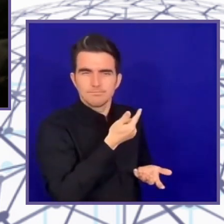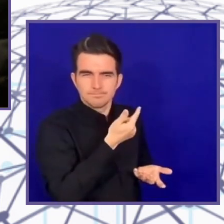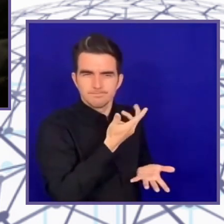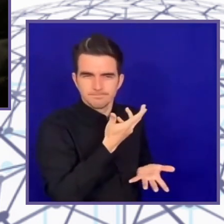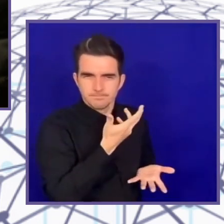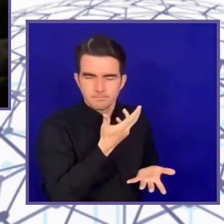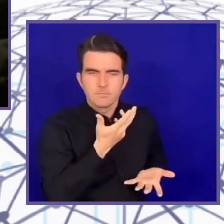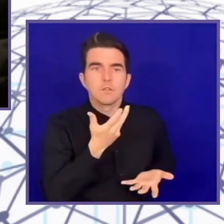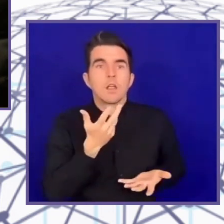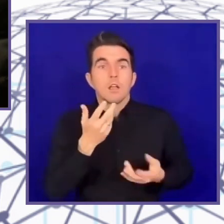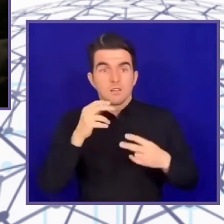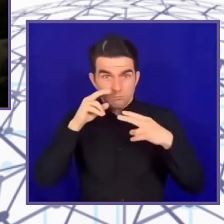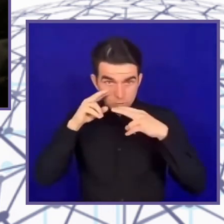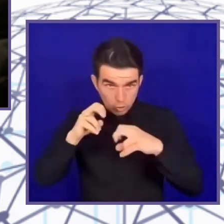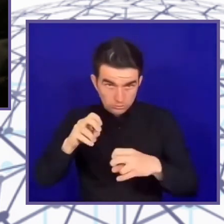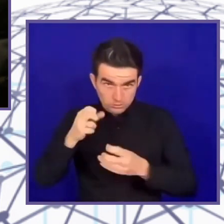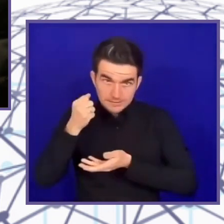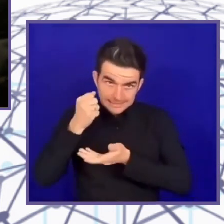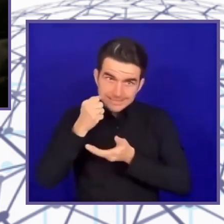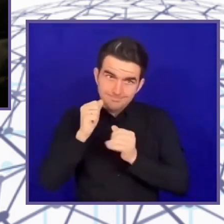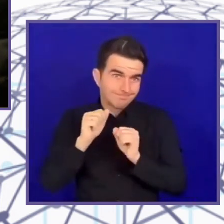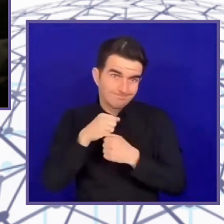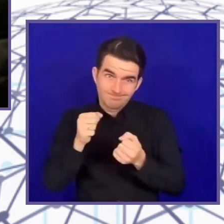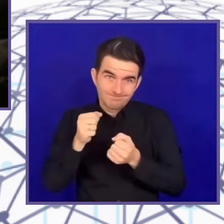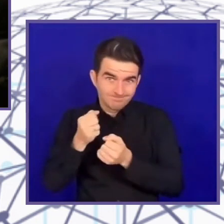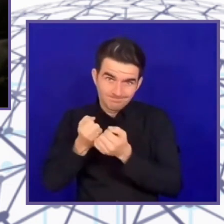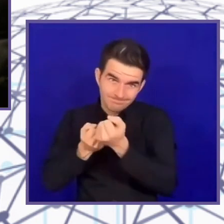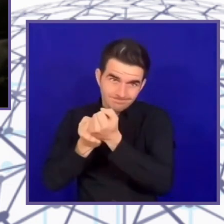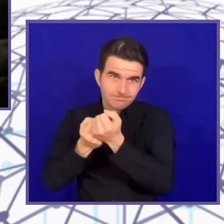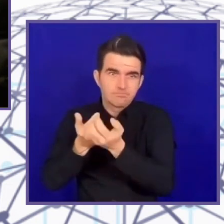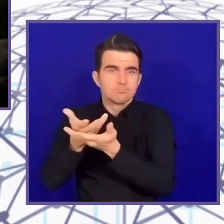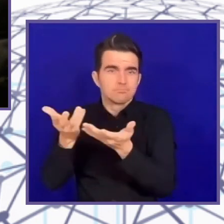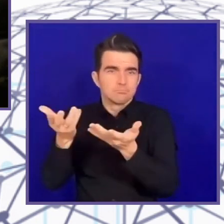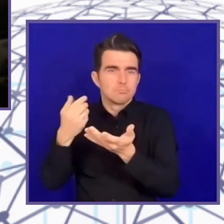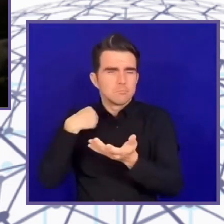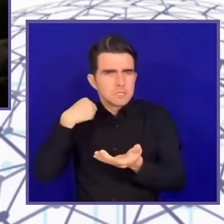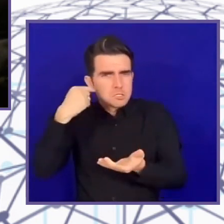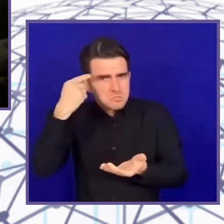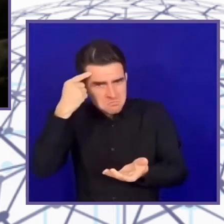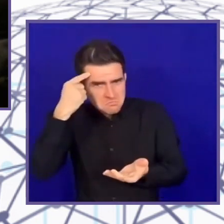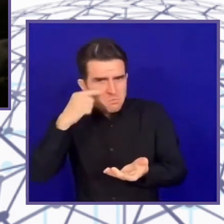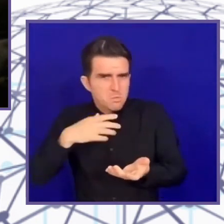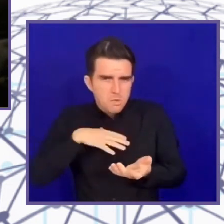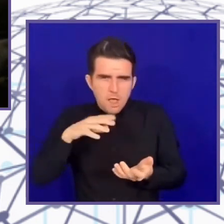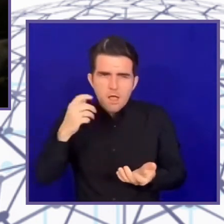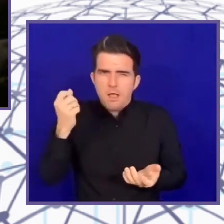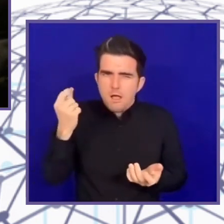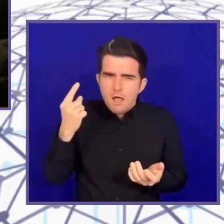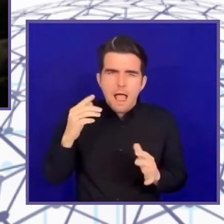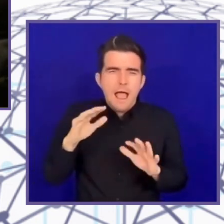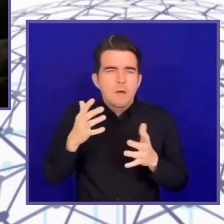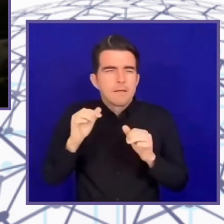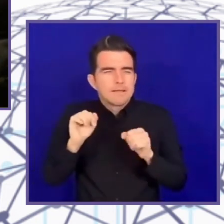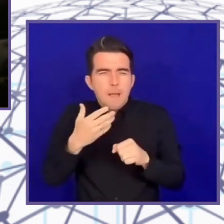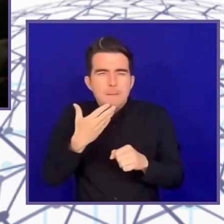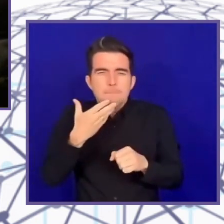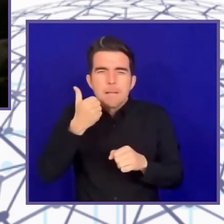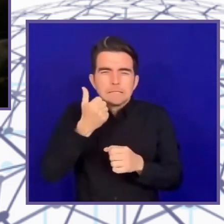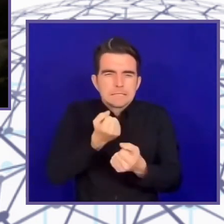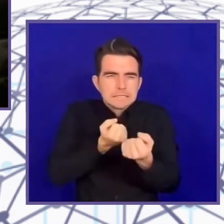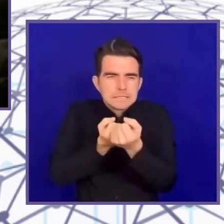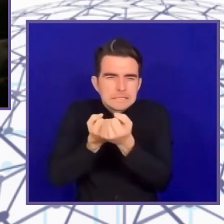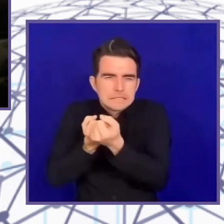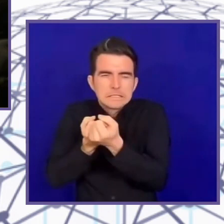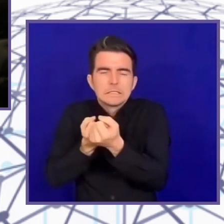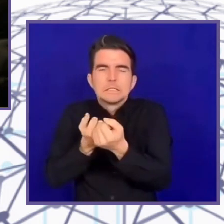to get better at addressing these crises when they hit. We are understanding what works in these sorts of crises, and this